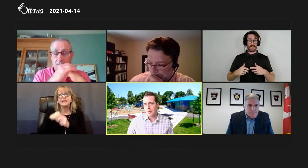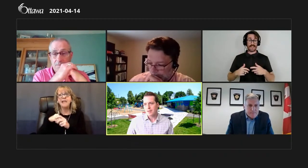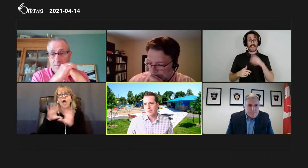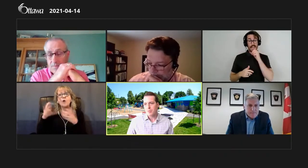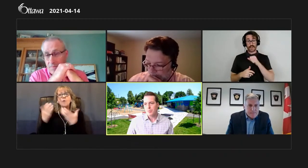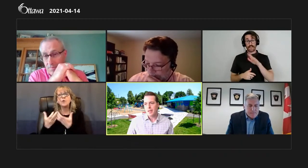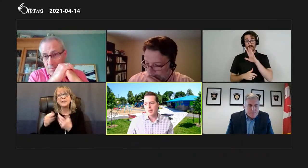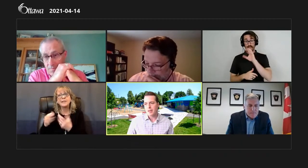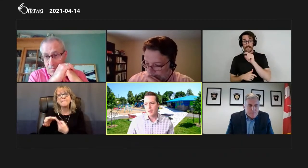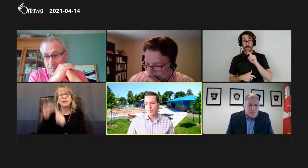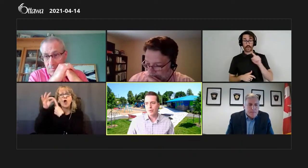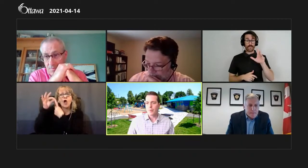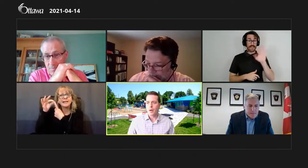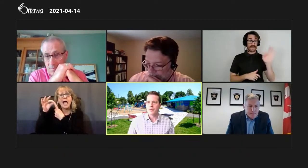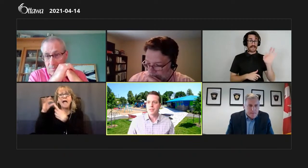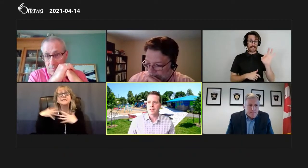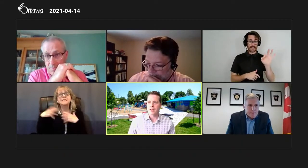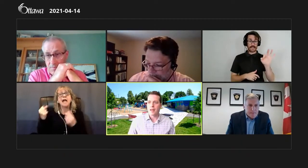59